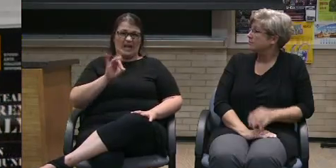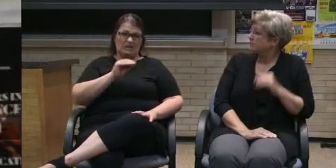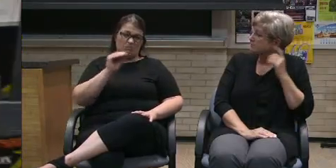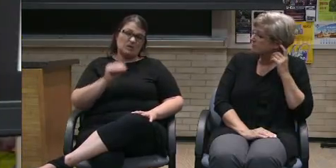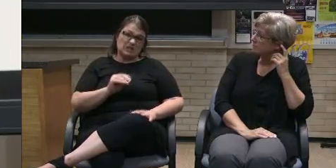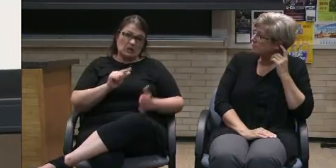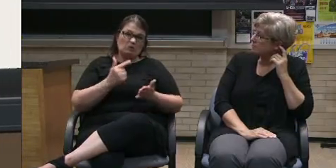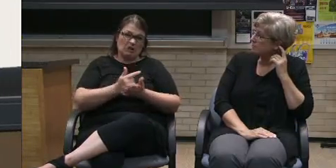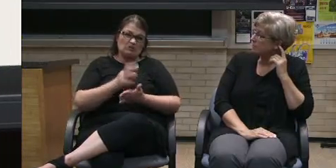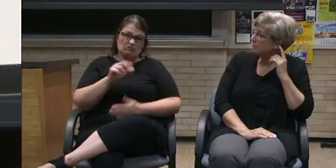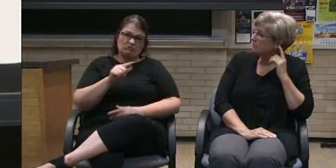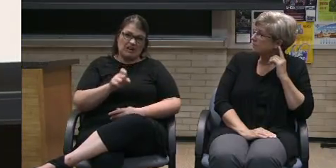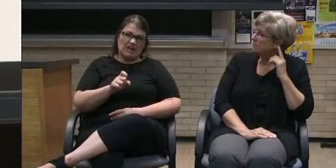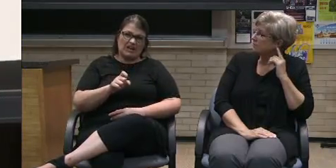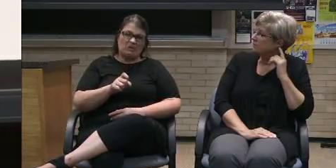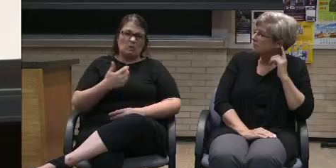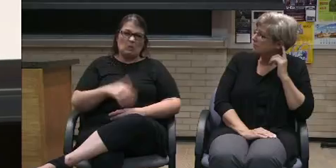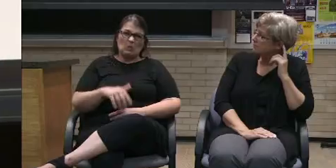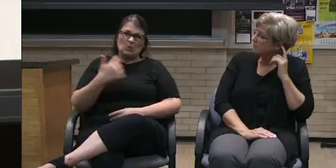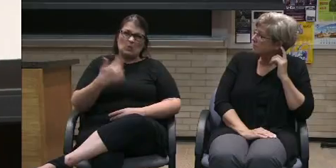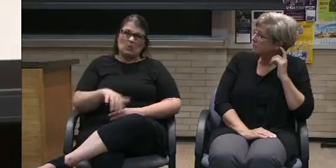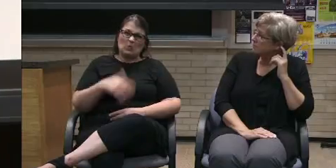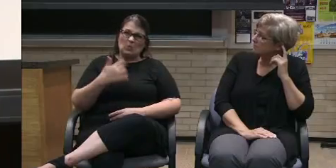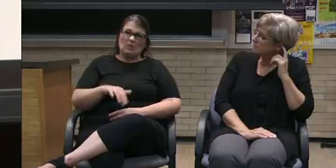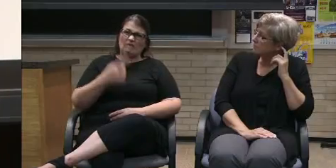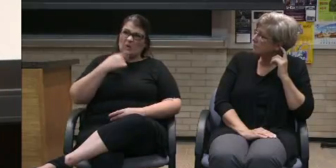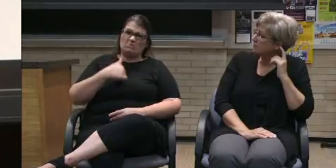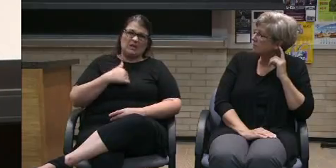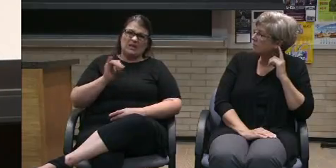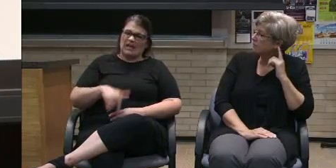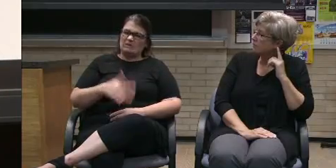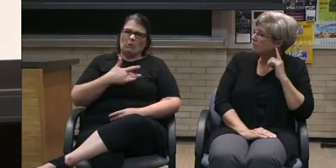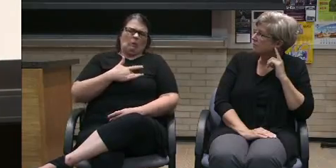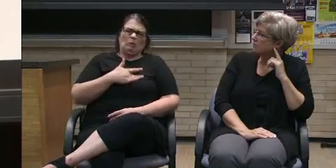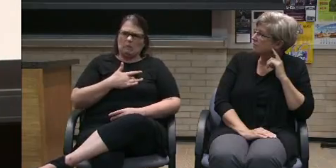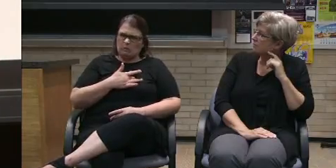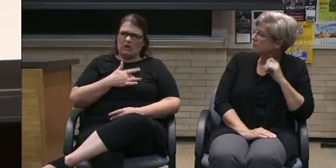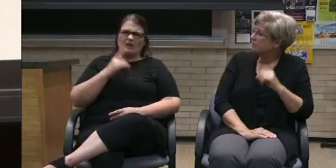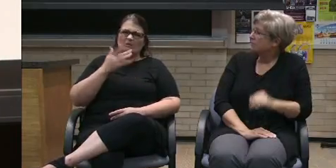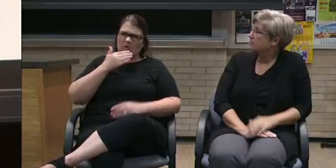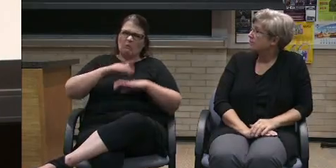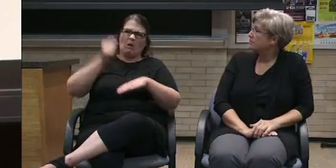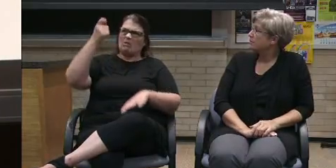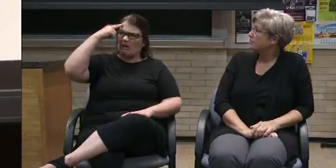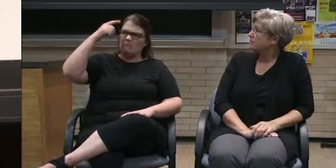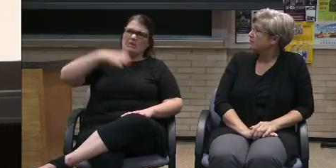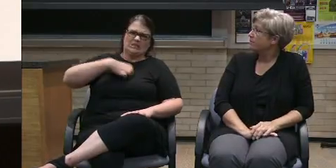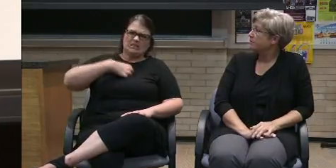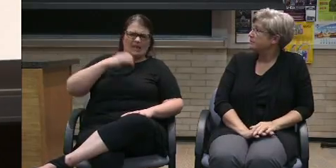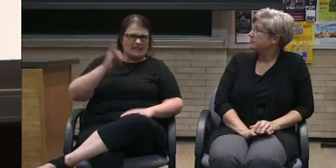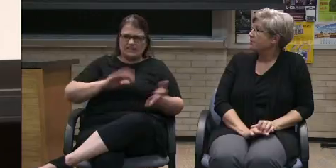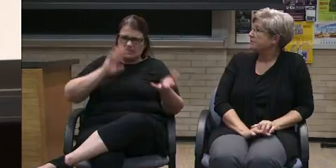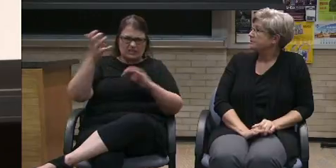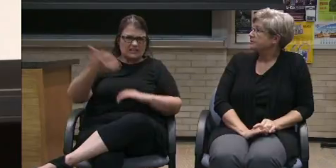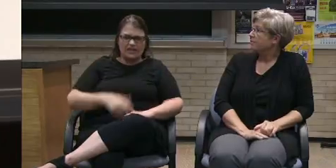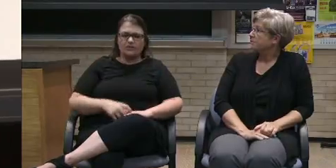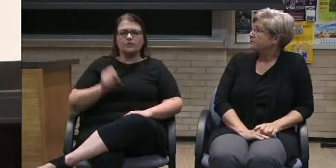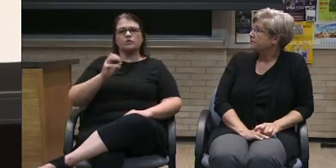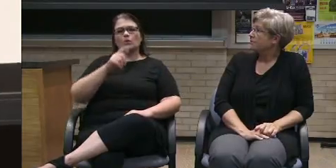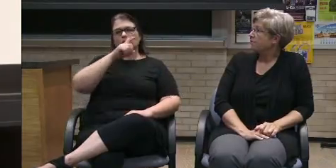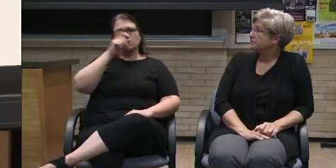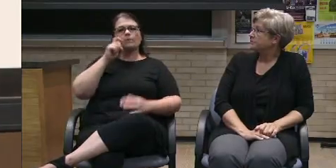In my mind, it's time to call in FEMA, because that's a disaster. And so it was very important to do what we could, and summer learning loss puts